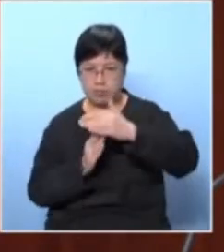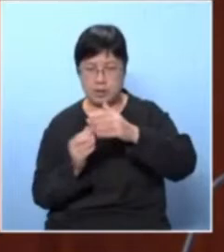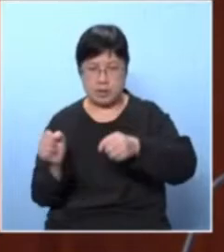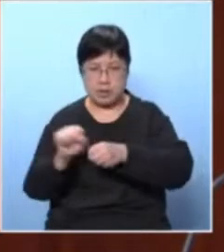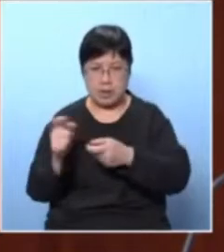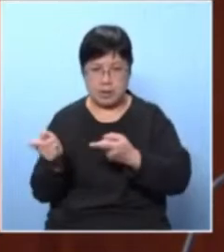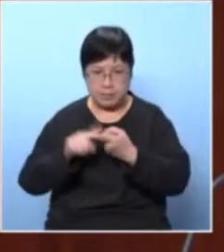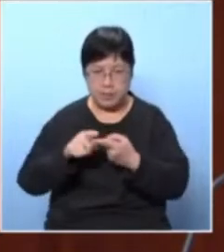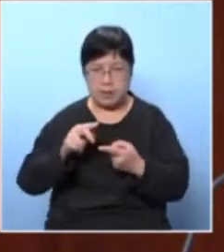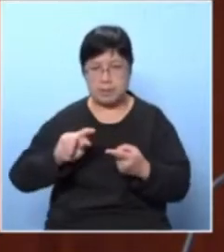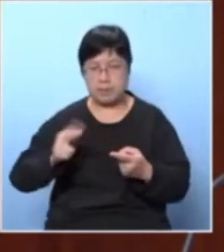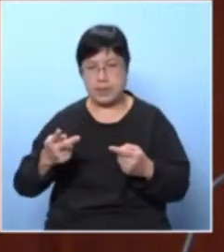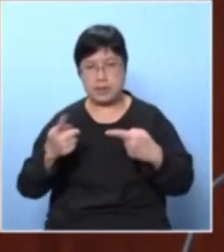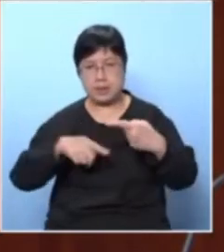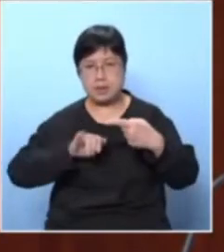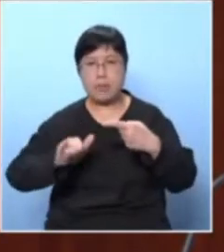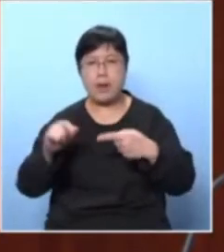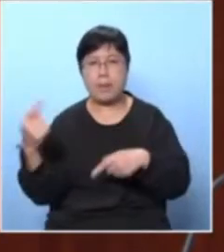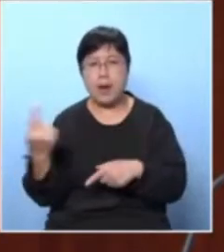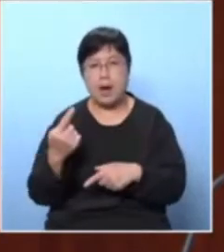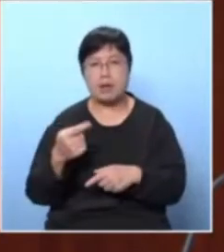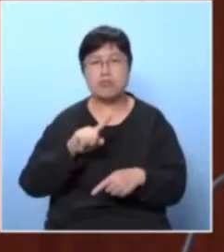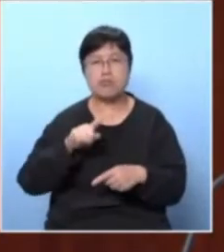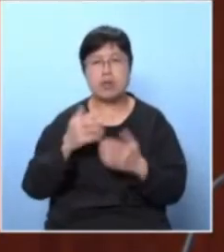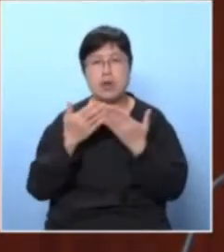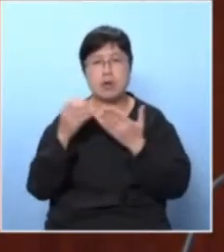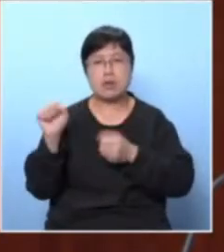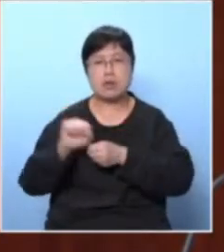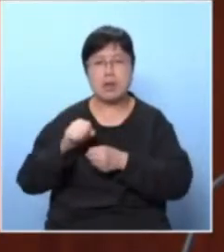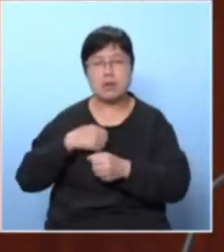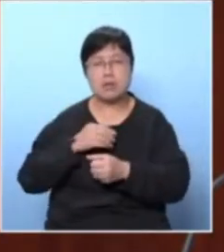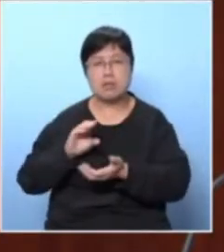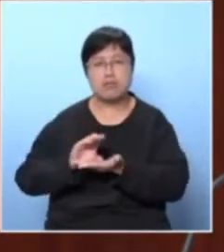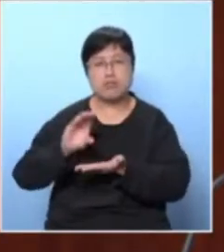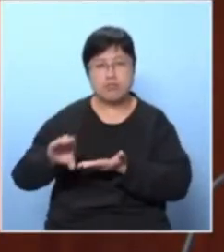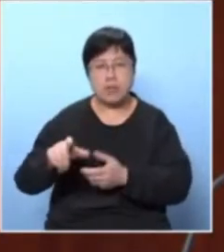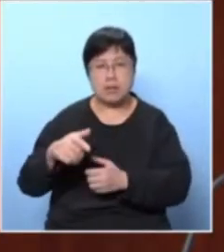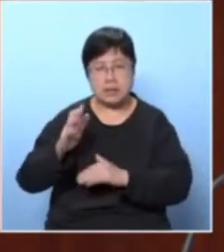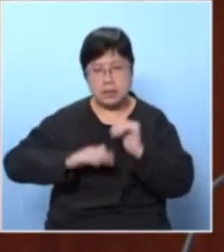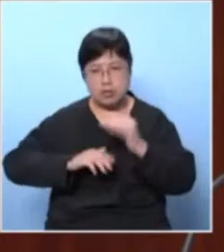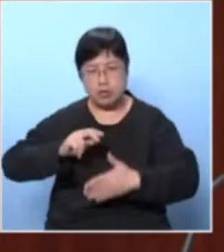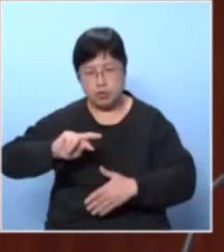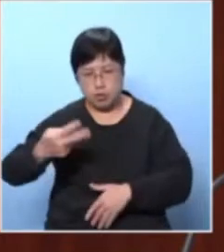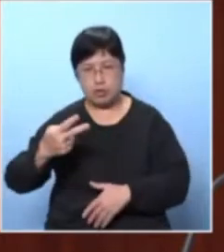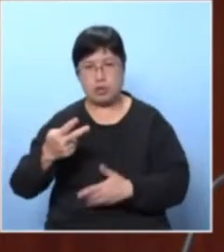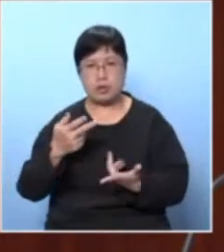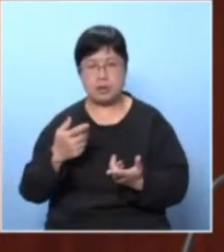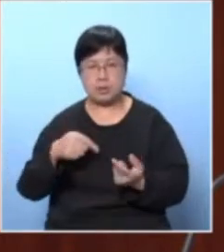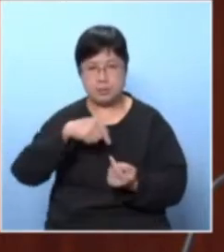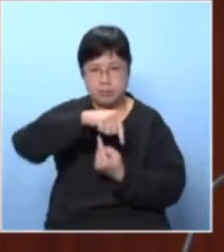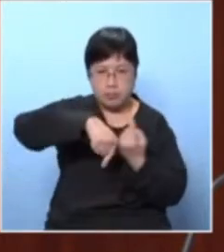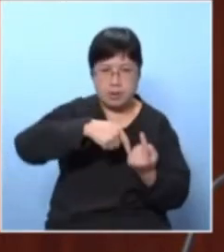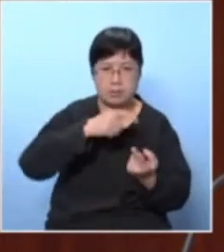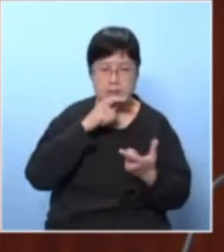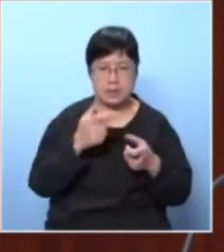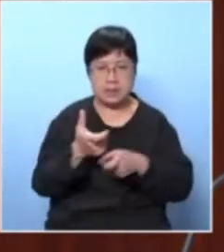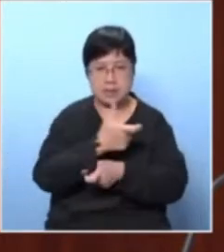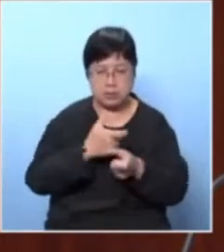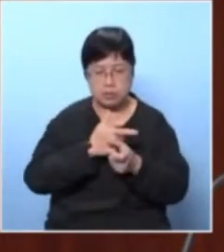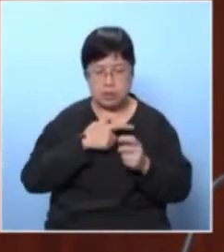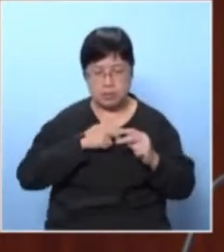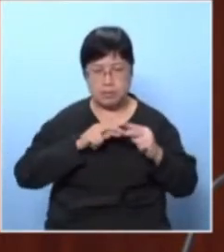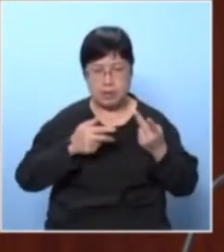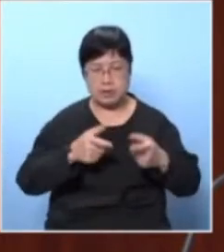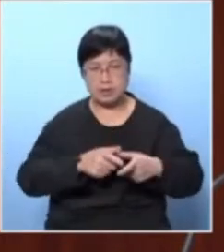Transfer Office of each specified university to $16 million, enabling universities to strengthen their support on technology